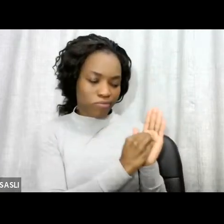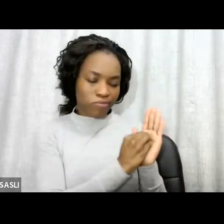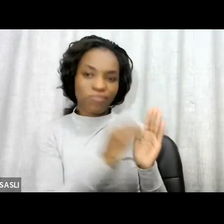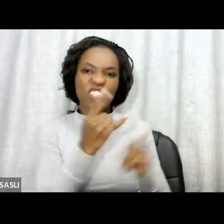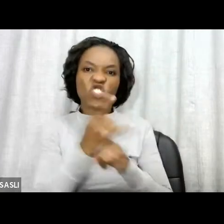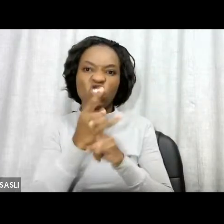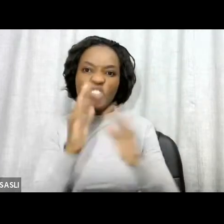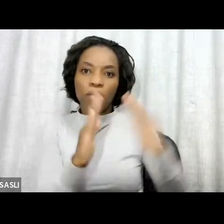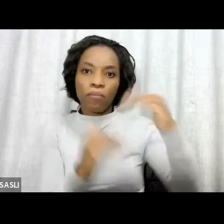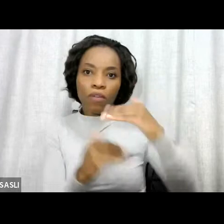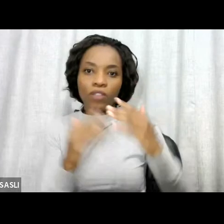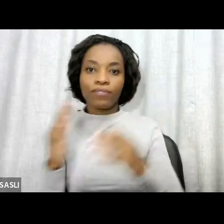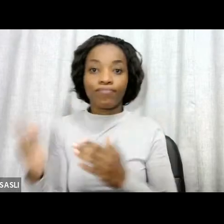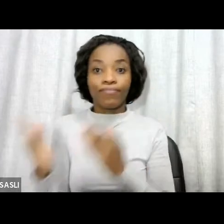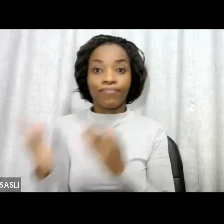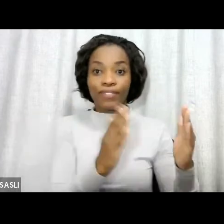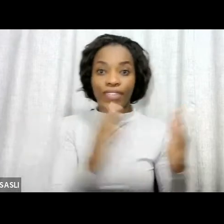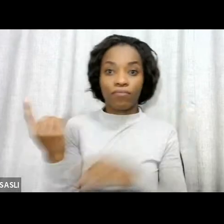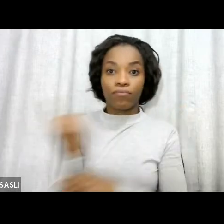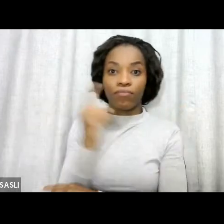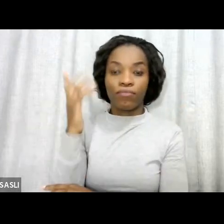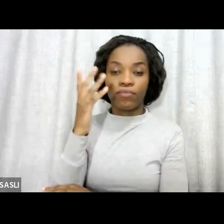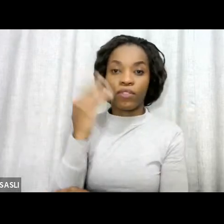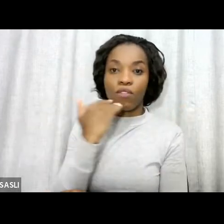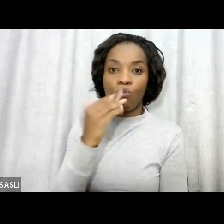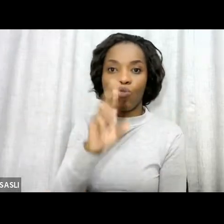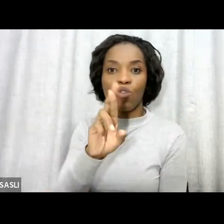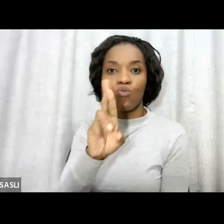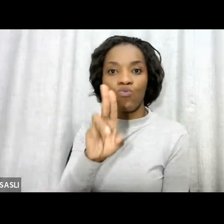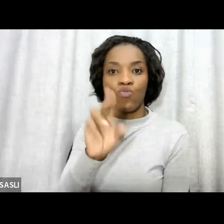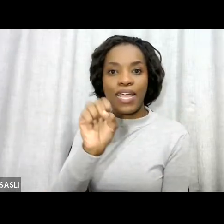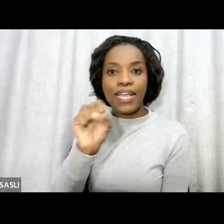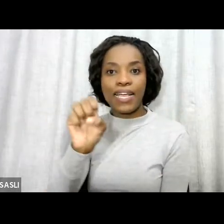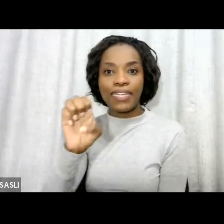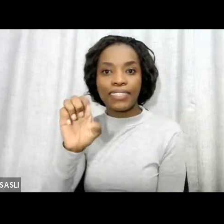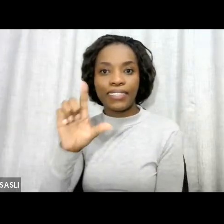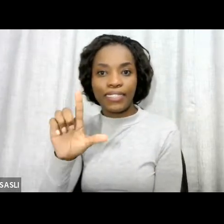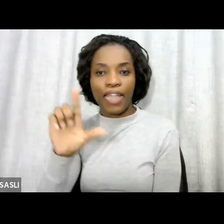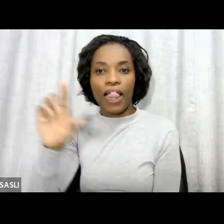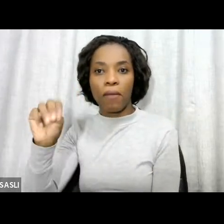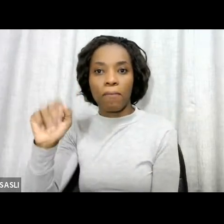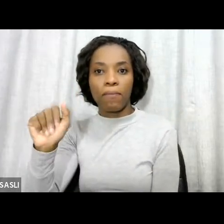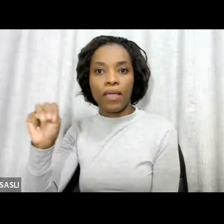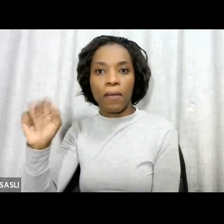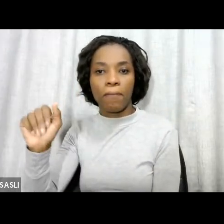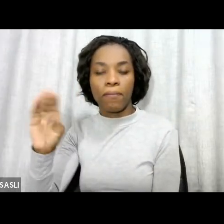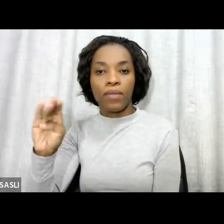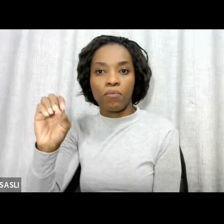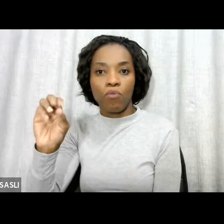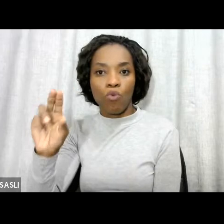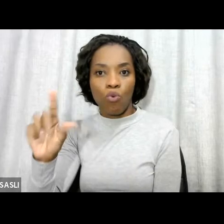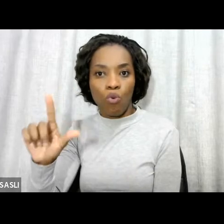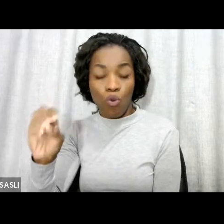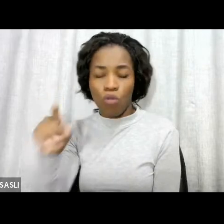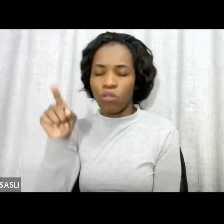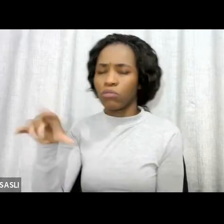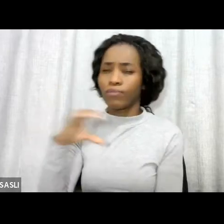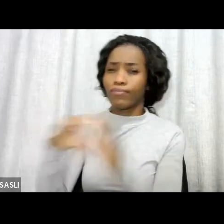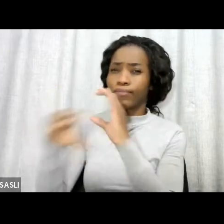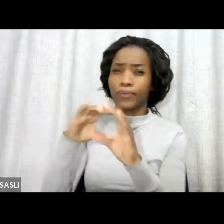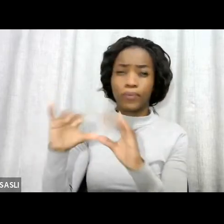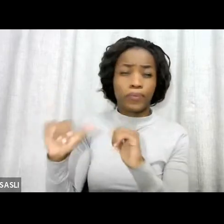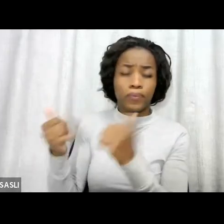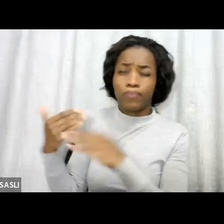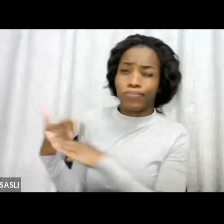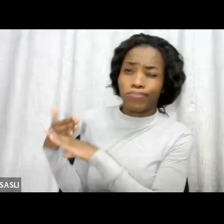Russell Mamabolo from the Office of the Tax Ombudsman. Mr. Mamabolo is a seasoned communicator with over 25 years